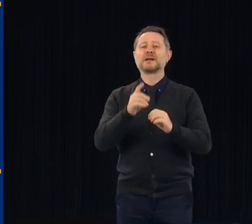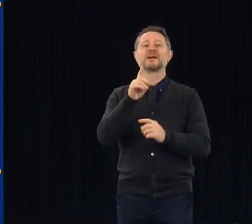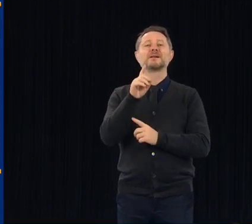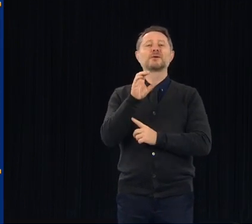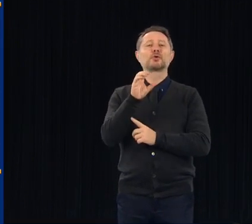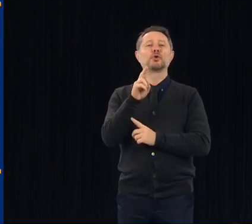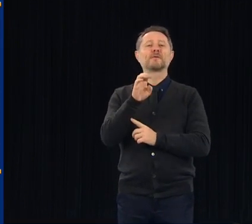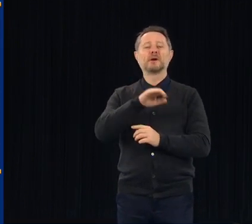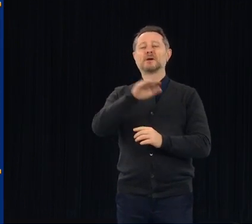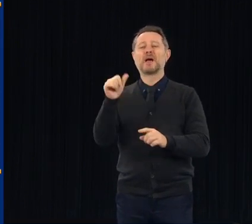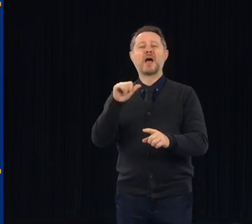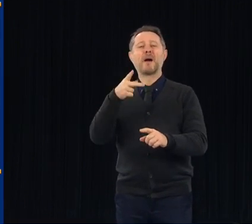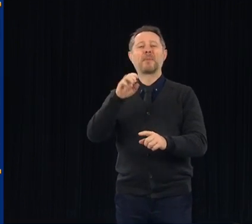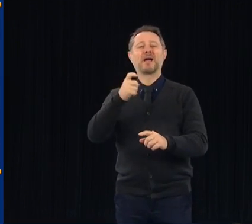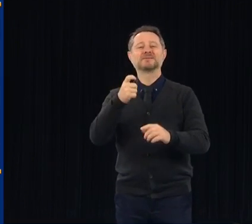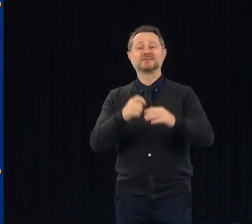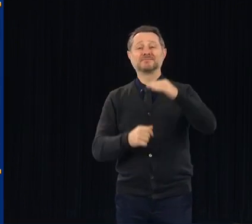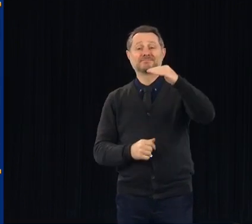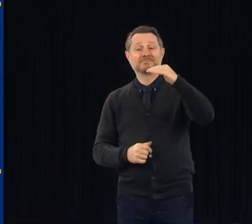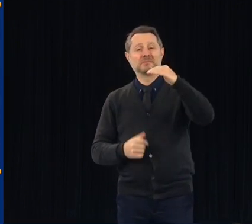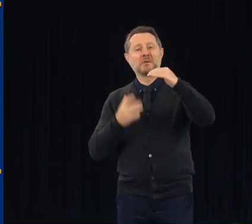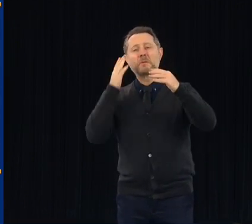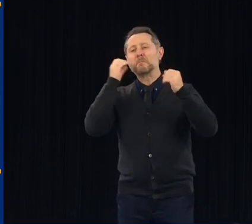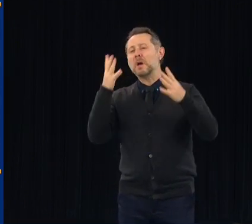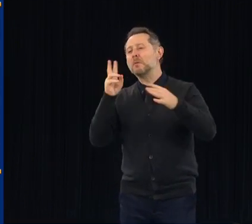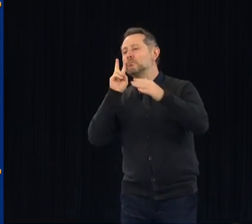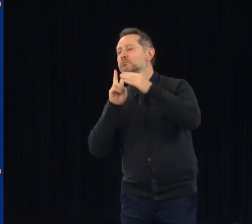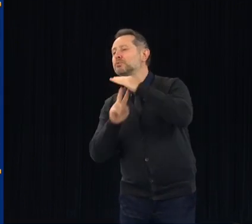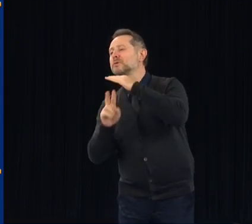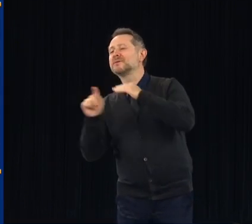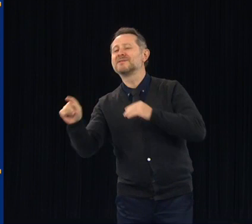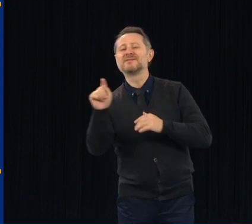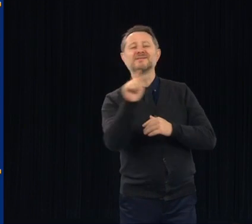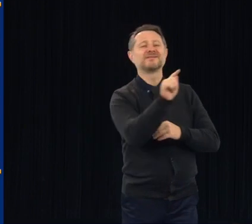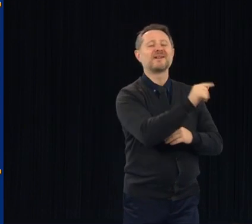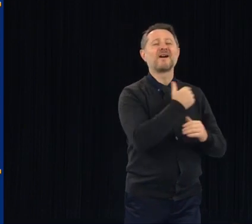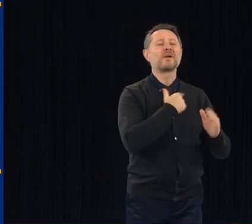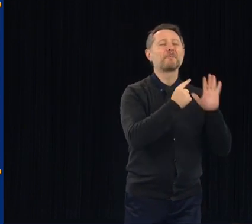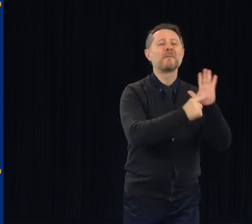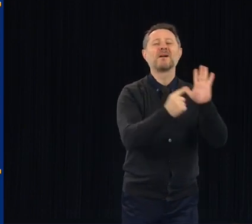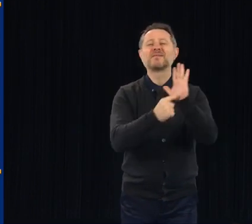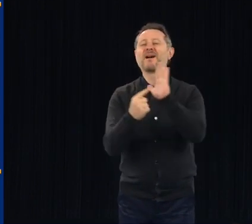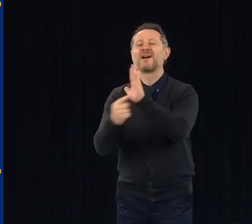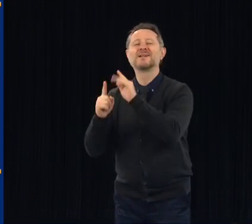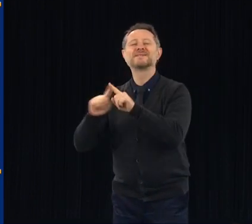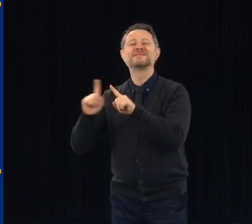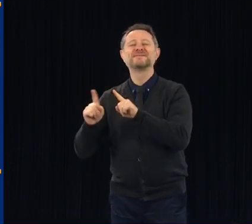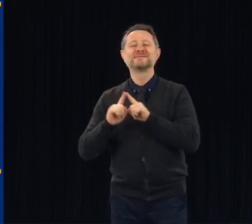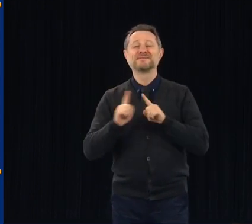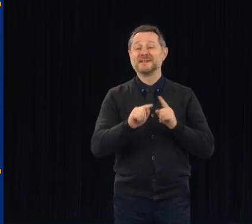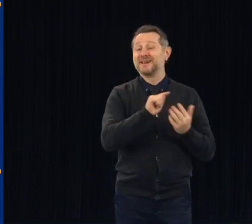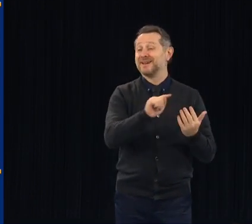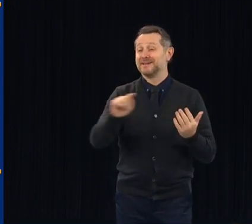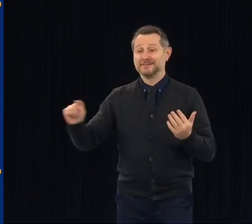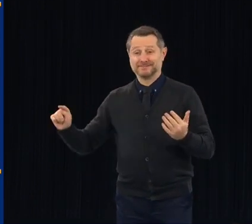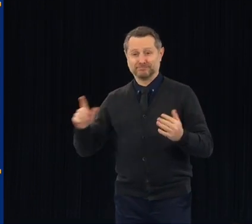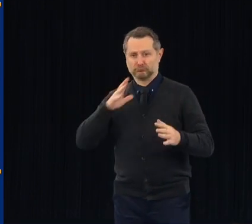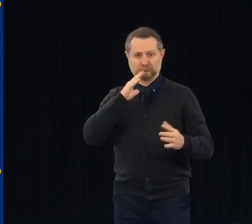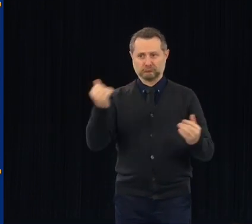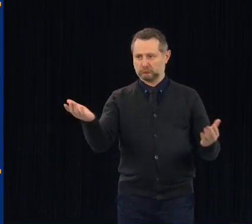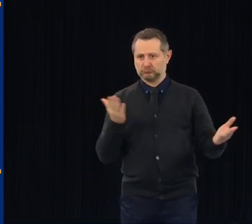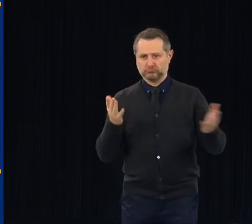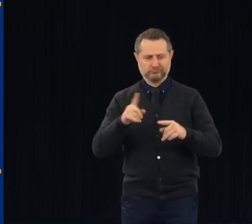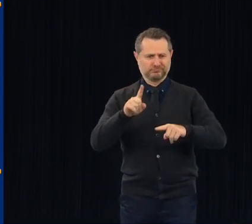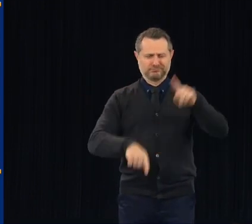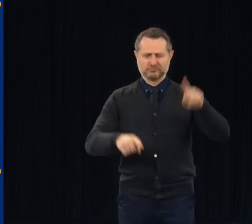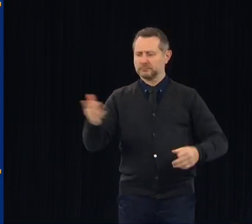you have all these projection models, and what's been infuriating to me is the models are so different that it's very hard to plan